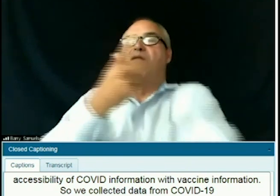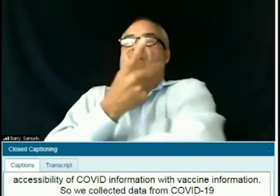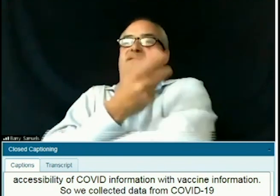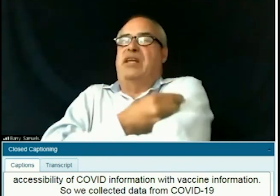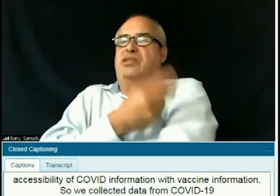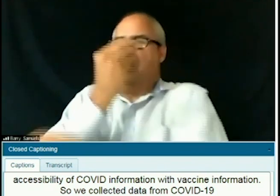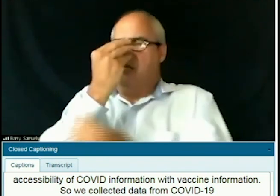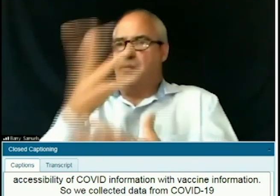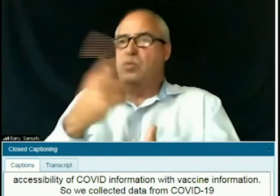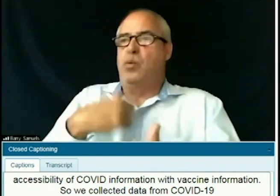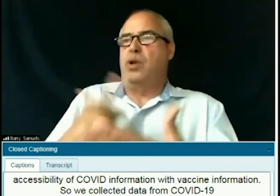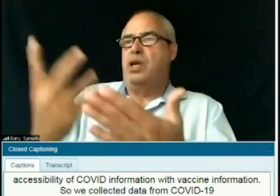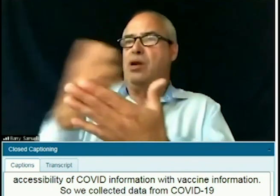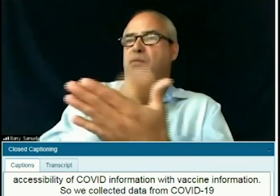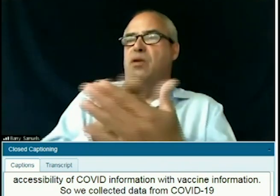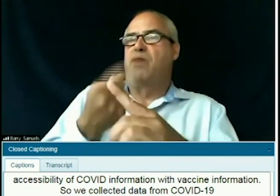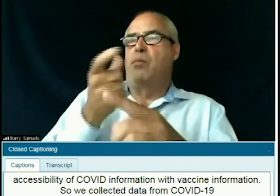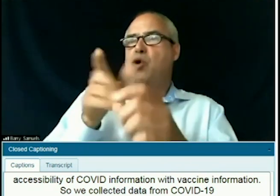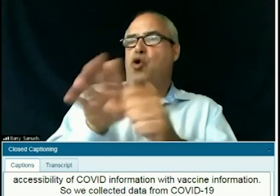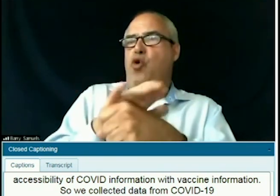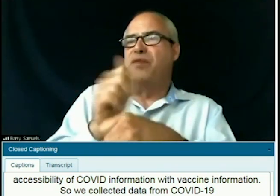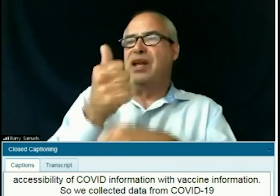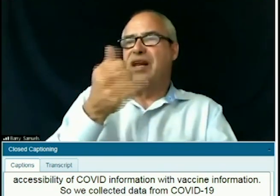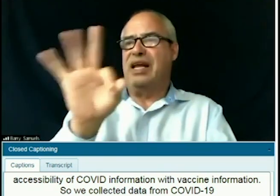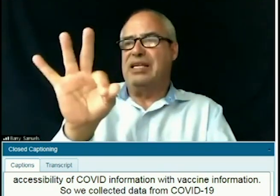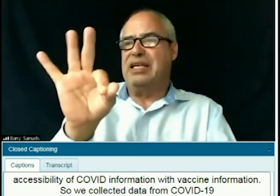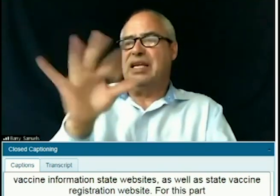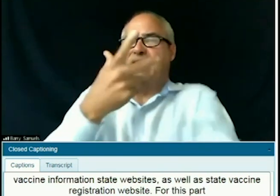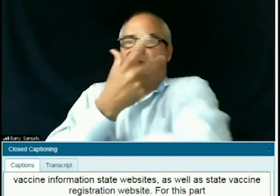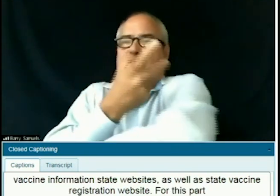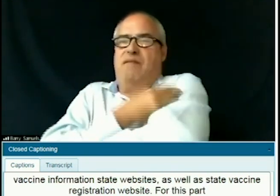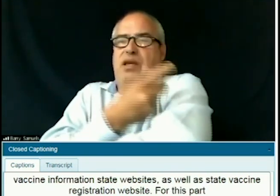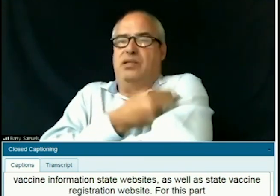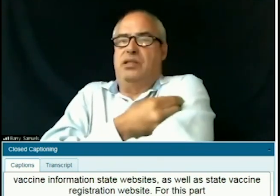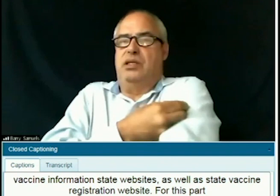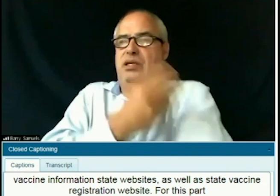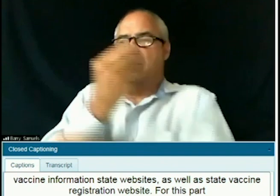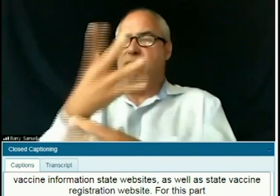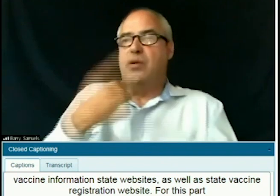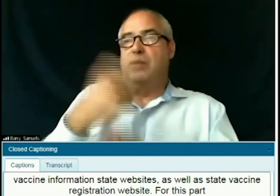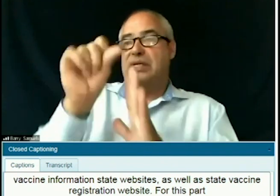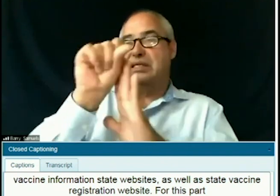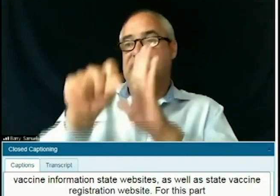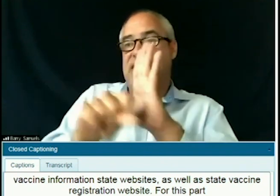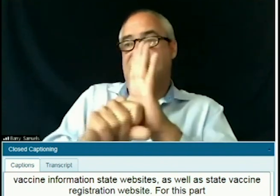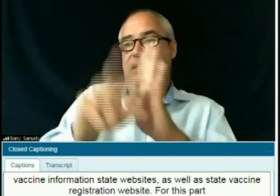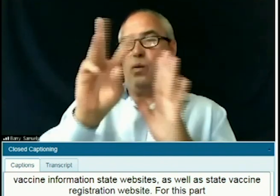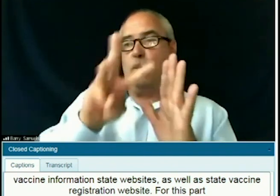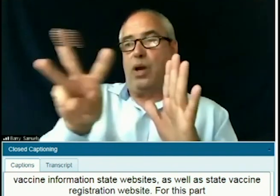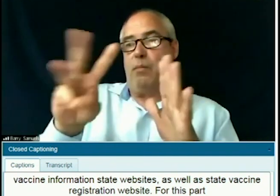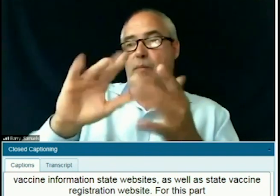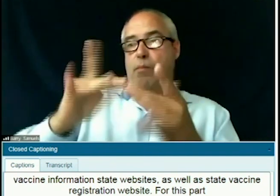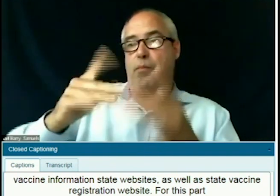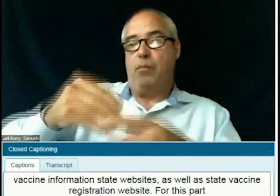collected data from COVID-19 vaccine information state websites as well as state vaccine